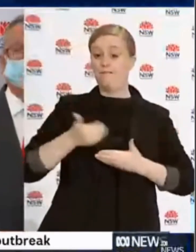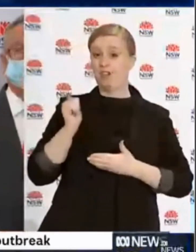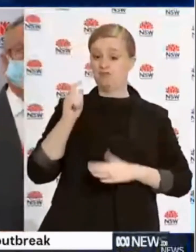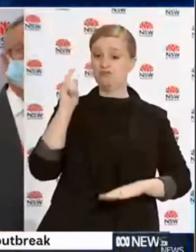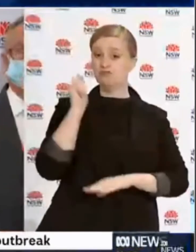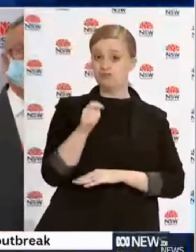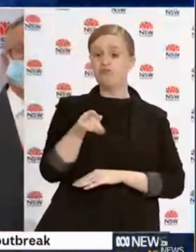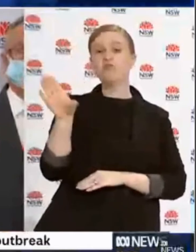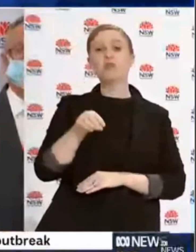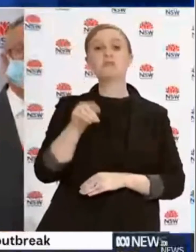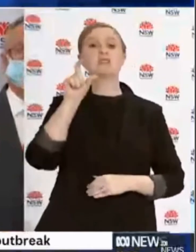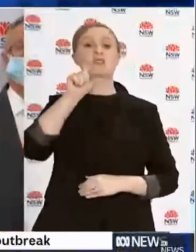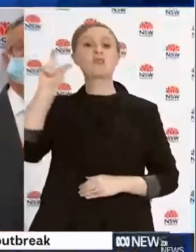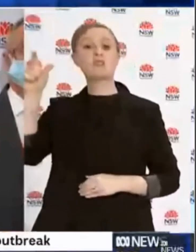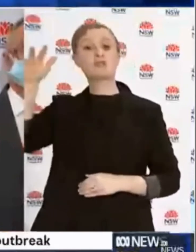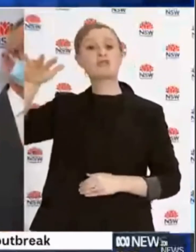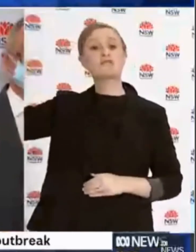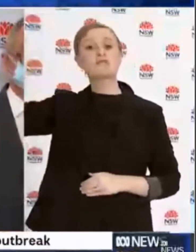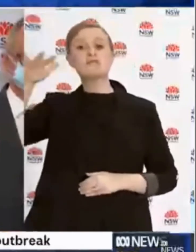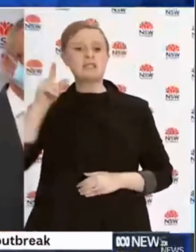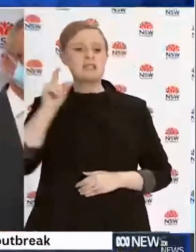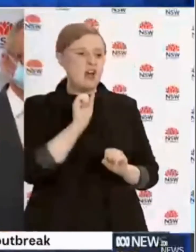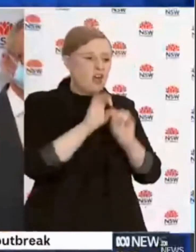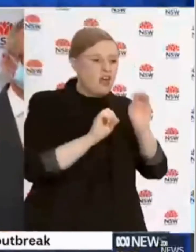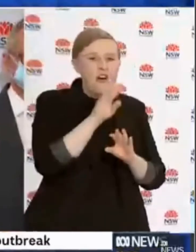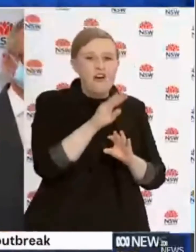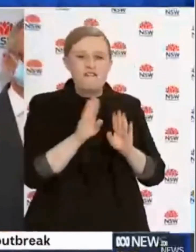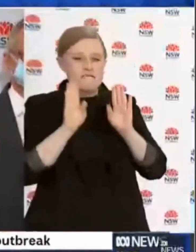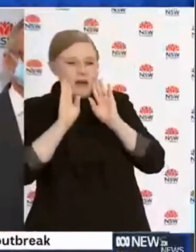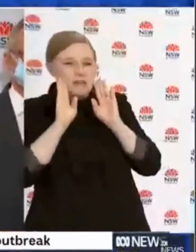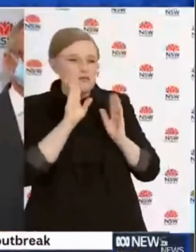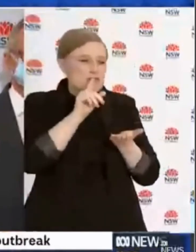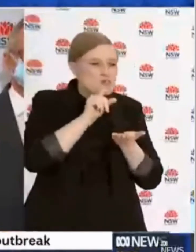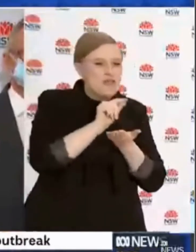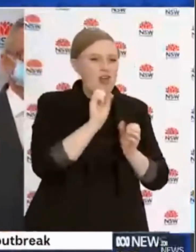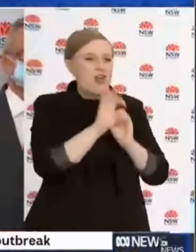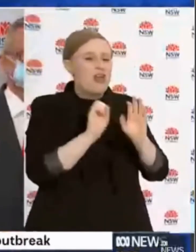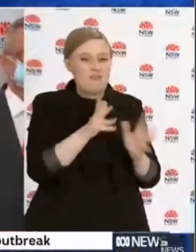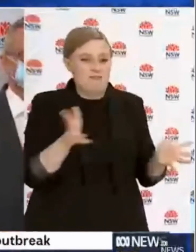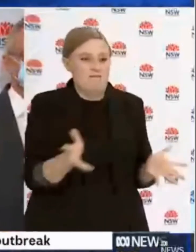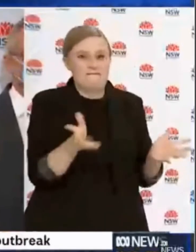Coast with using social media to incite the process itself. So those investigations will be ongoing.